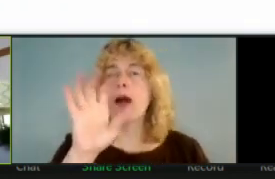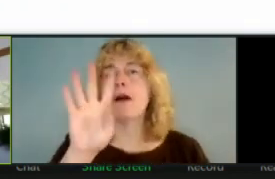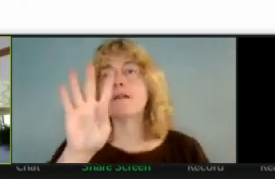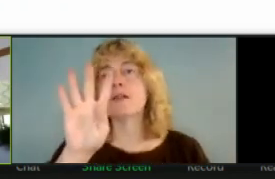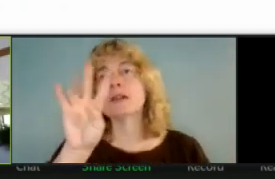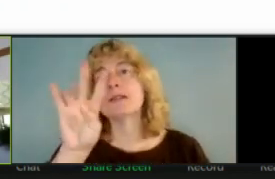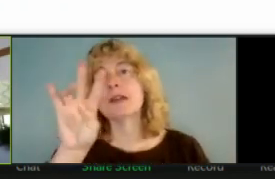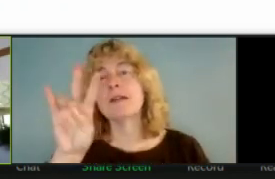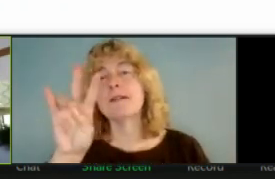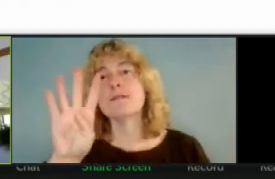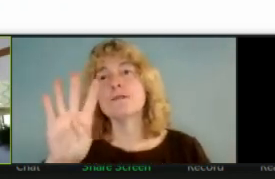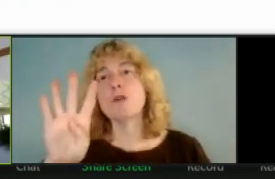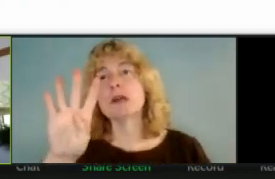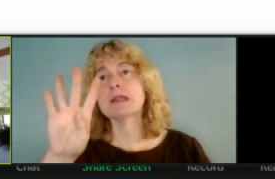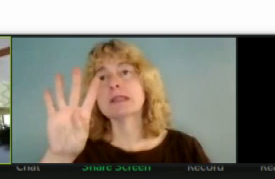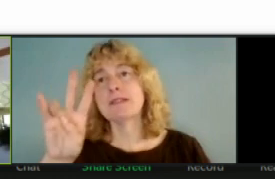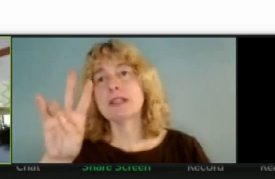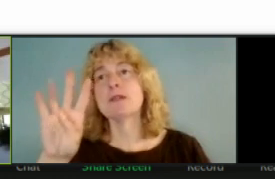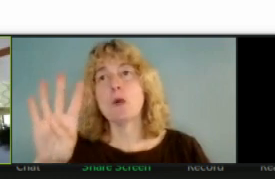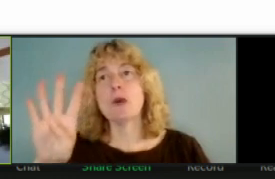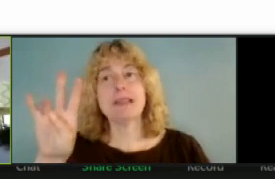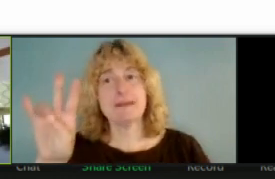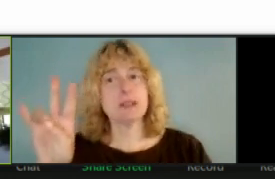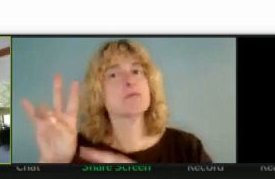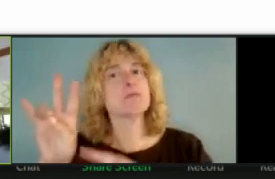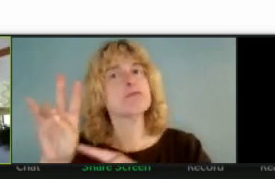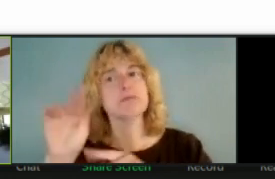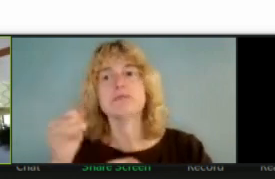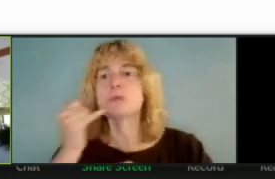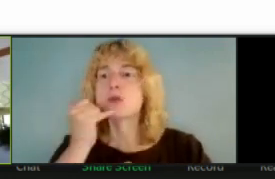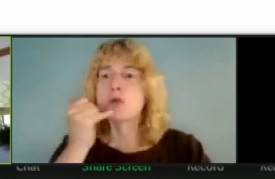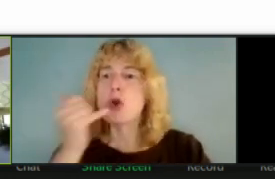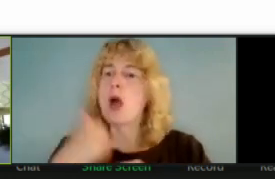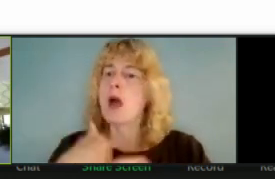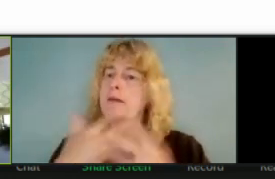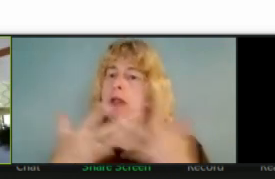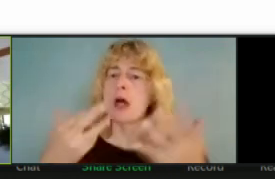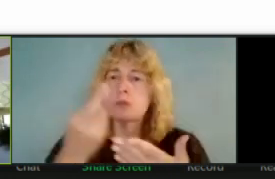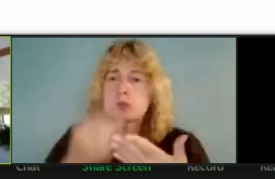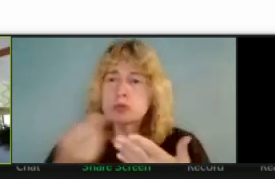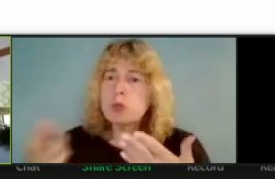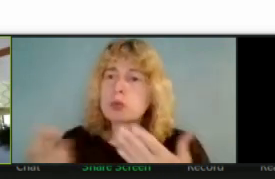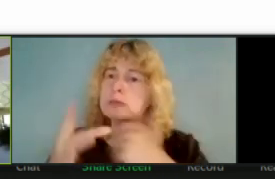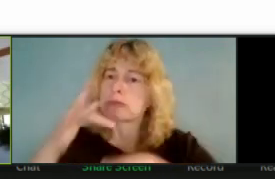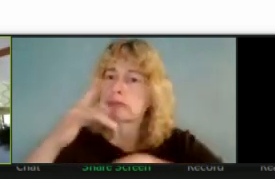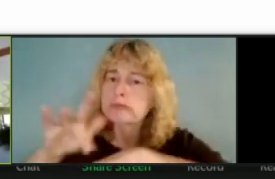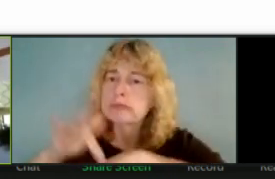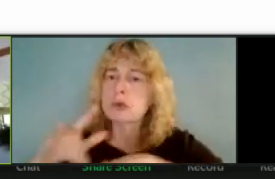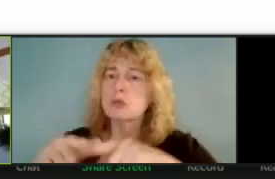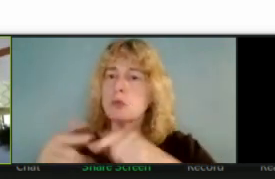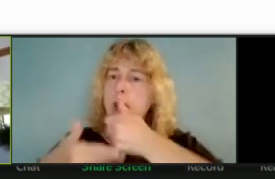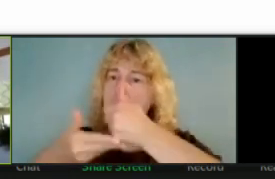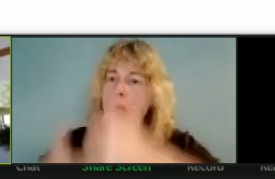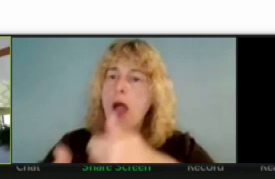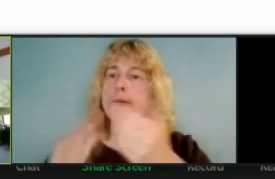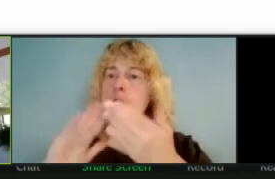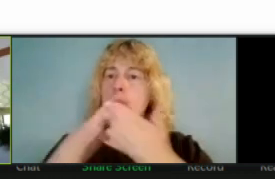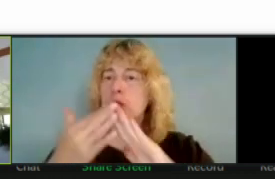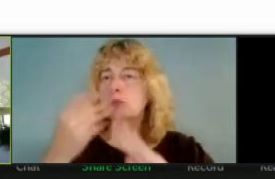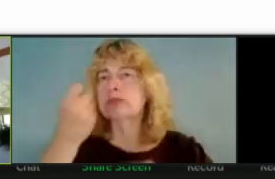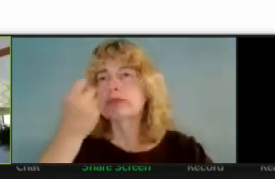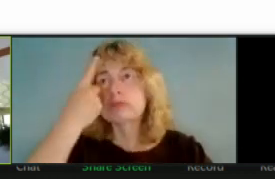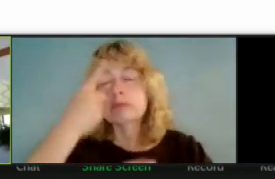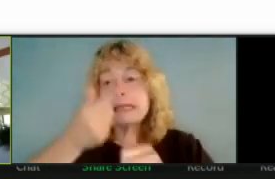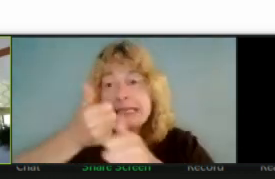1-800-477-4747, because we have a lot of resources available to help the community. So we understand that every household has a